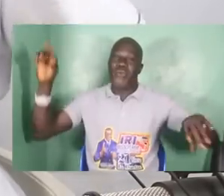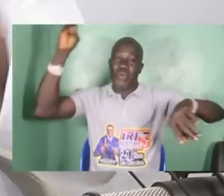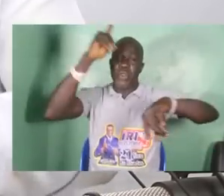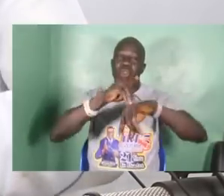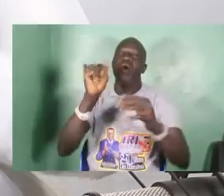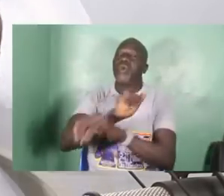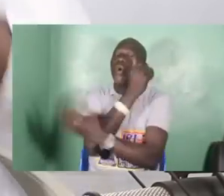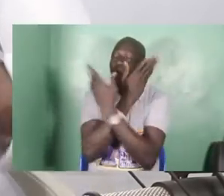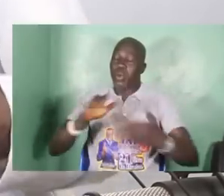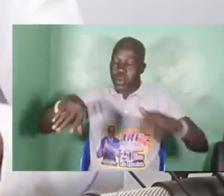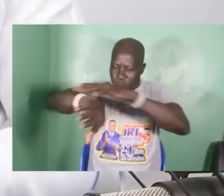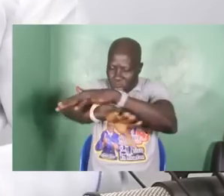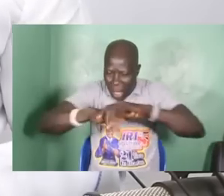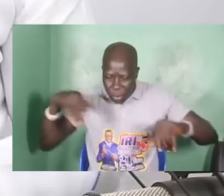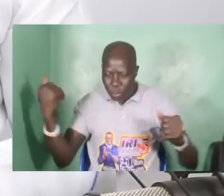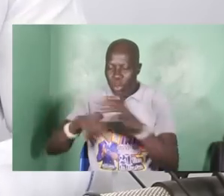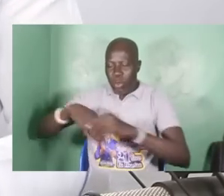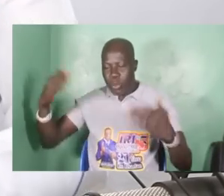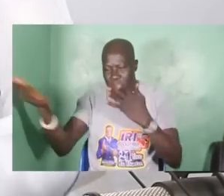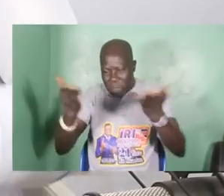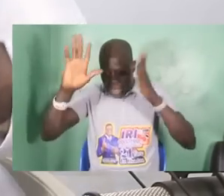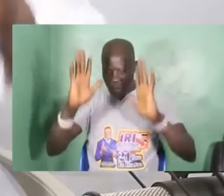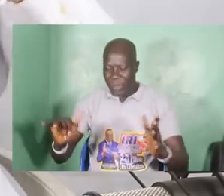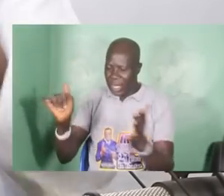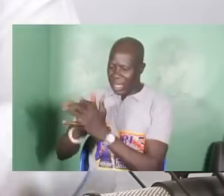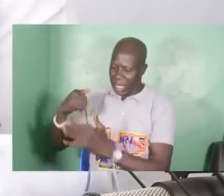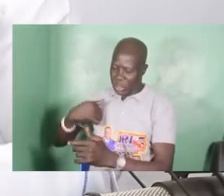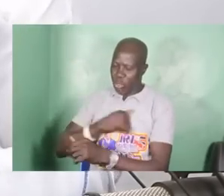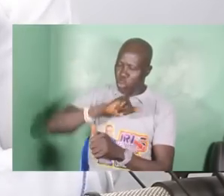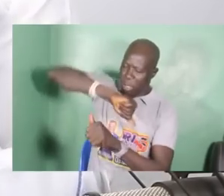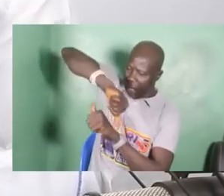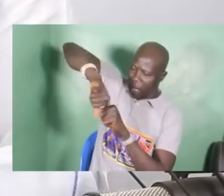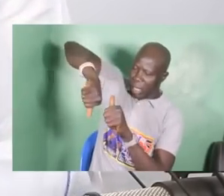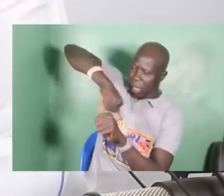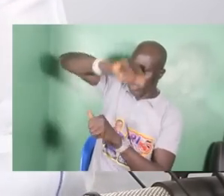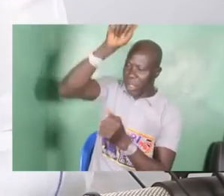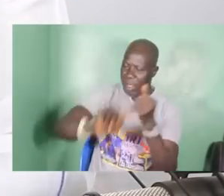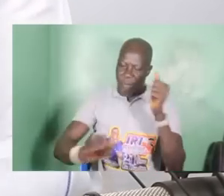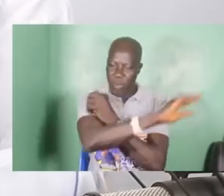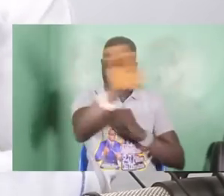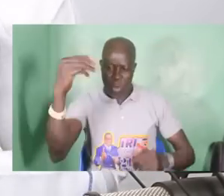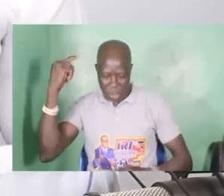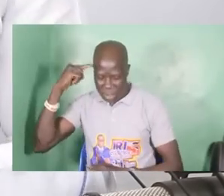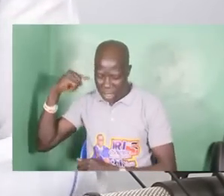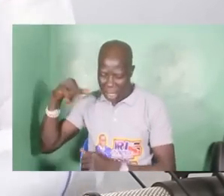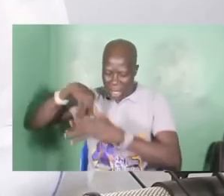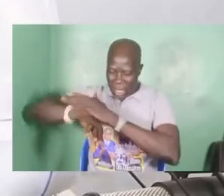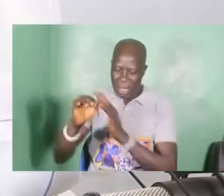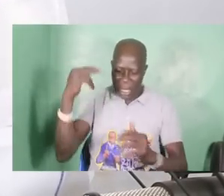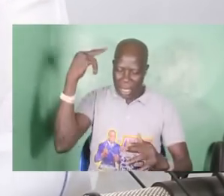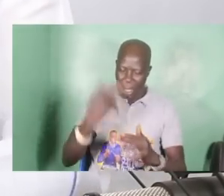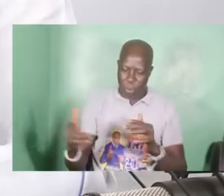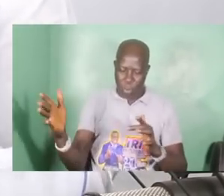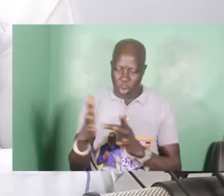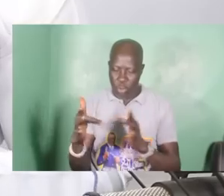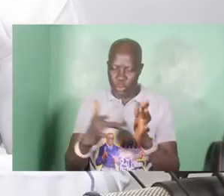ofado kuro la be isin you must come out of slavery Last time I caught on the phone, not everybody said. In the name of Jesus. In the